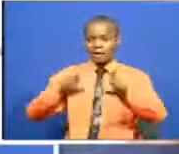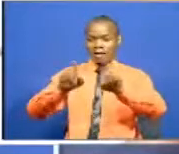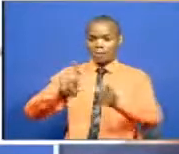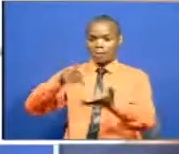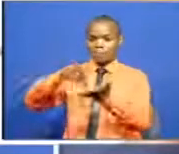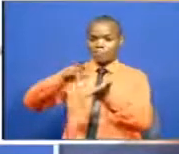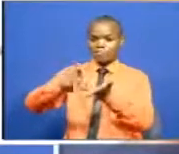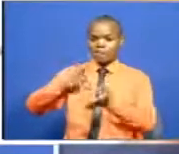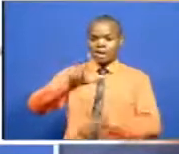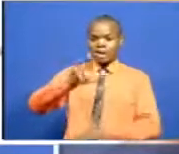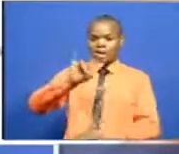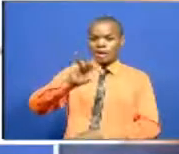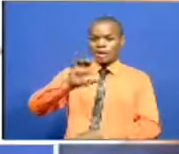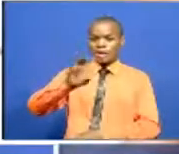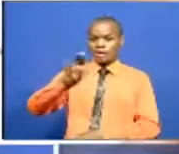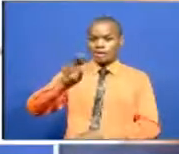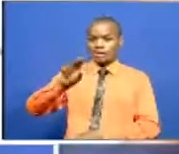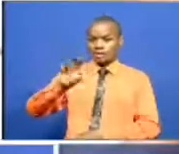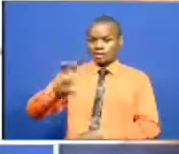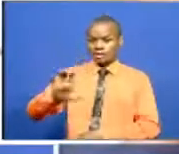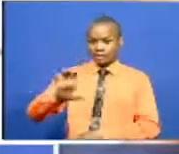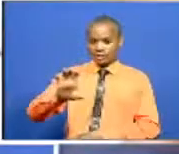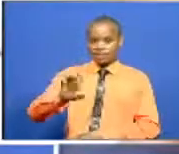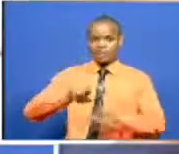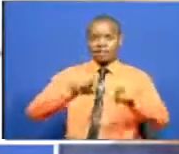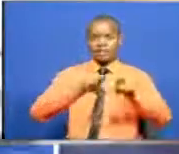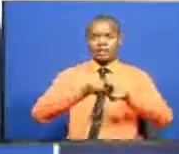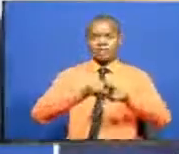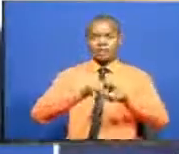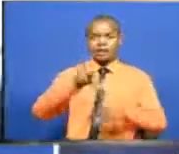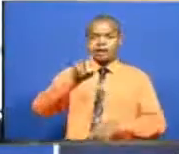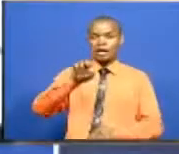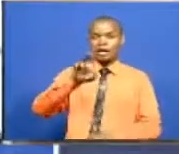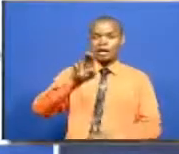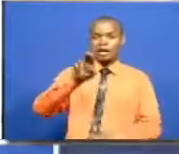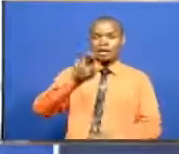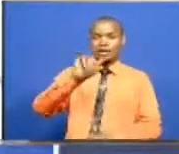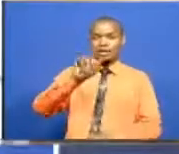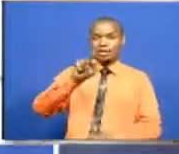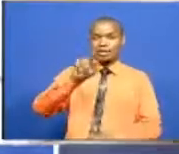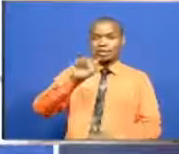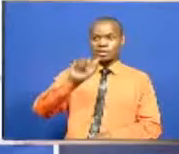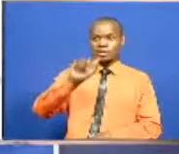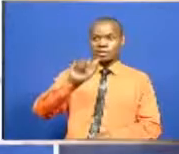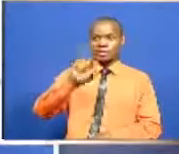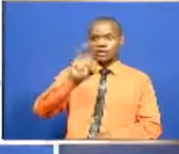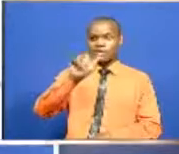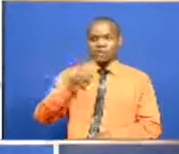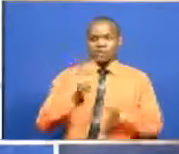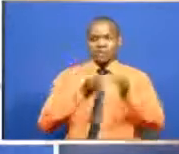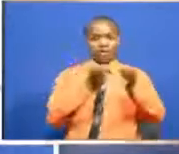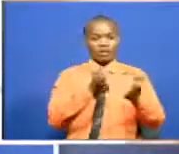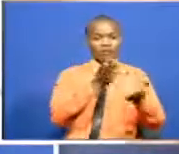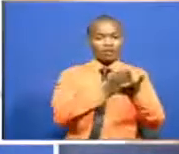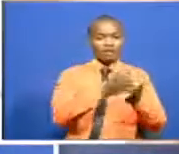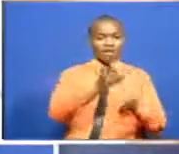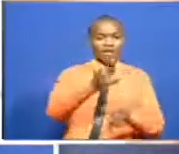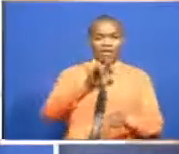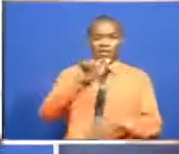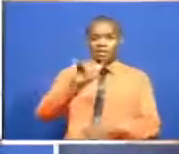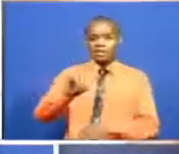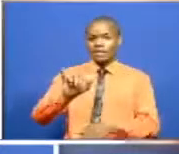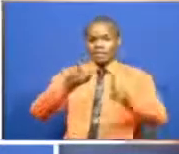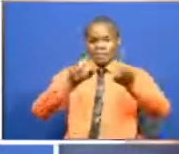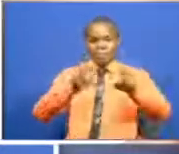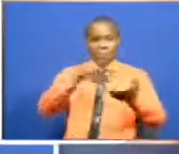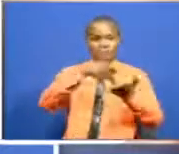license na pharmacy and dentist poisonous bond. Ukiwa na x-ray lazima ulipie